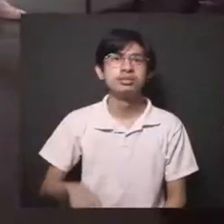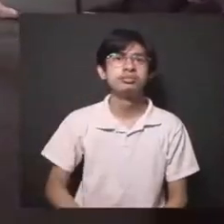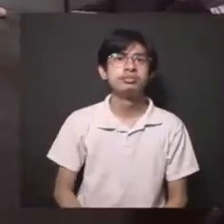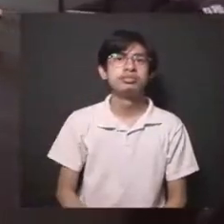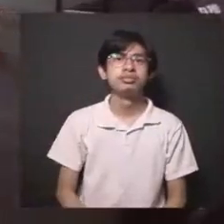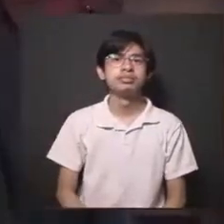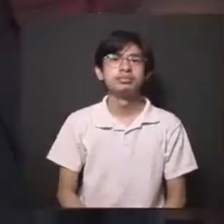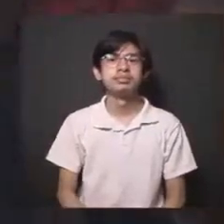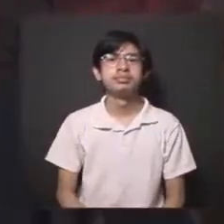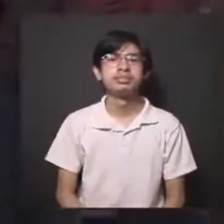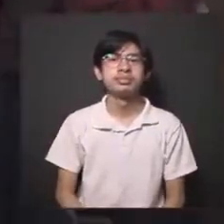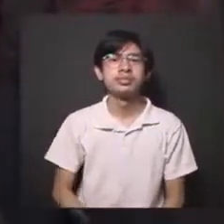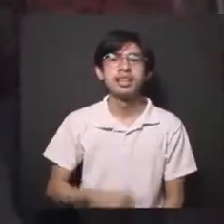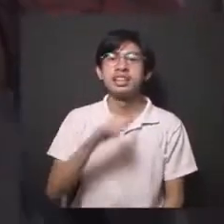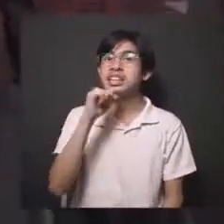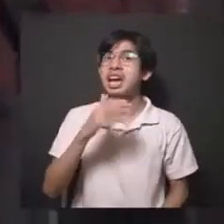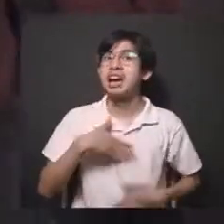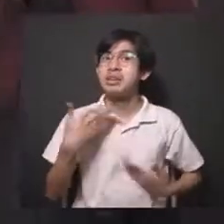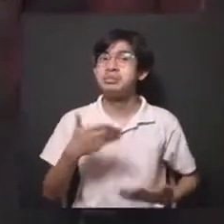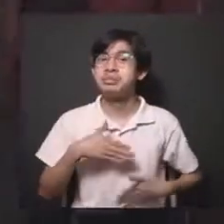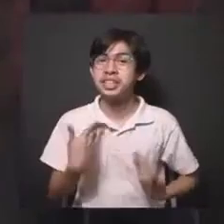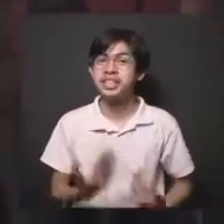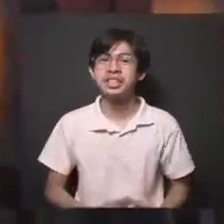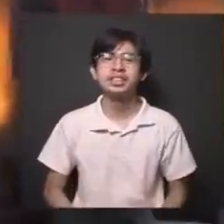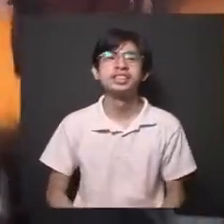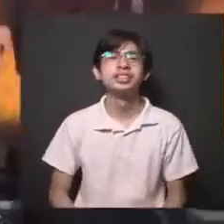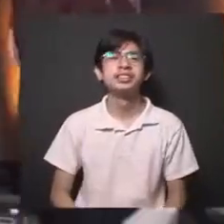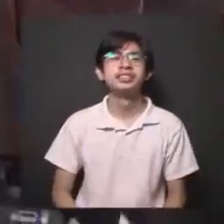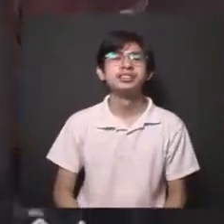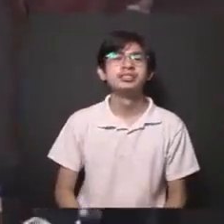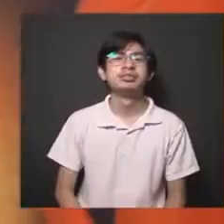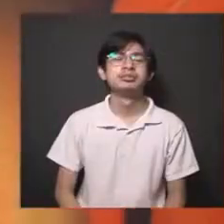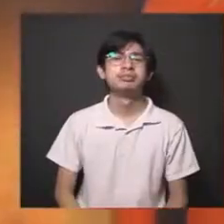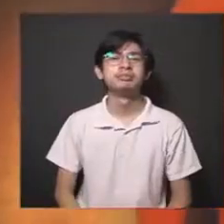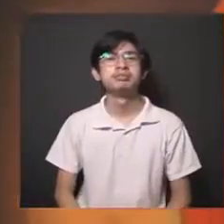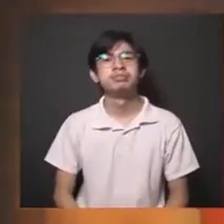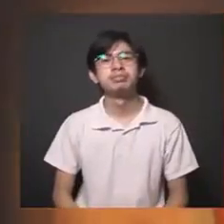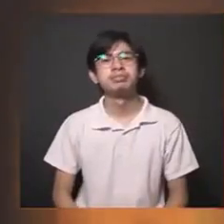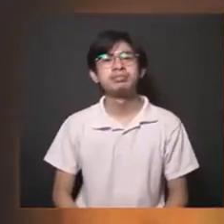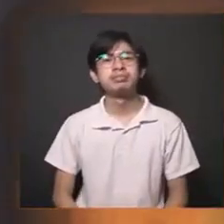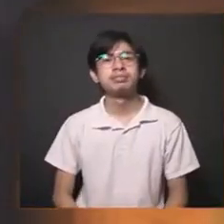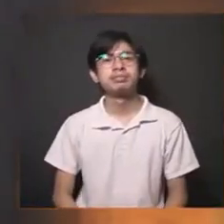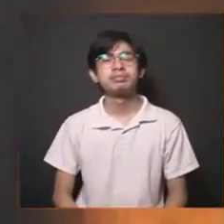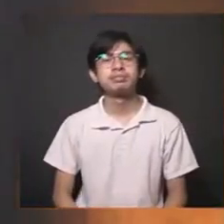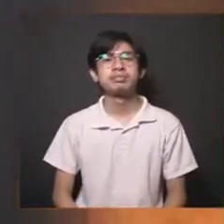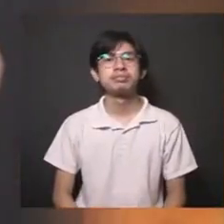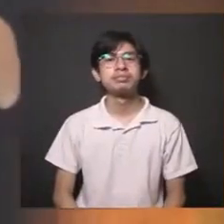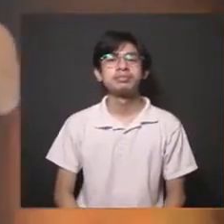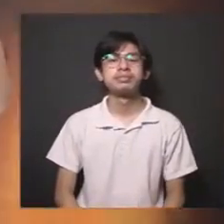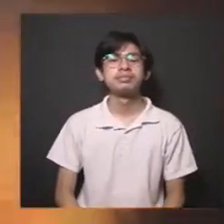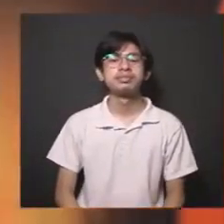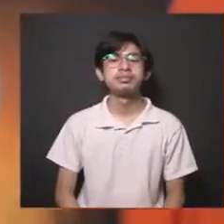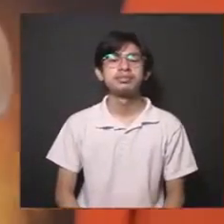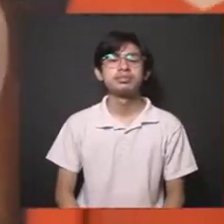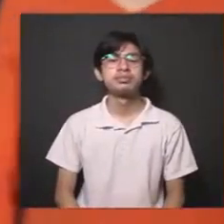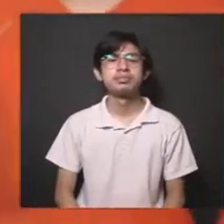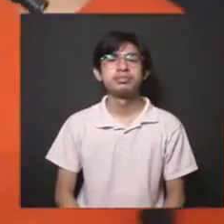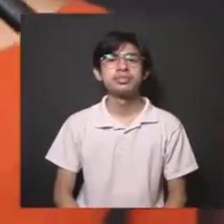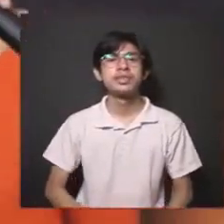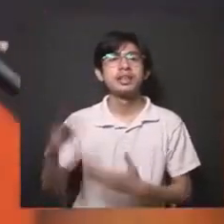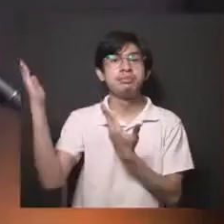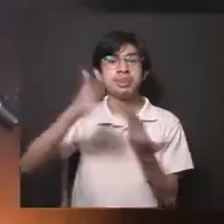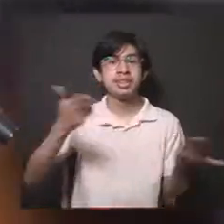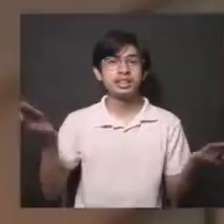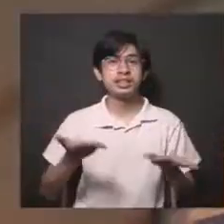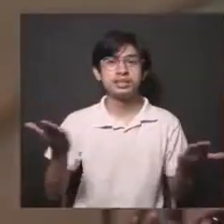ka. Dito kayo sa gitna. So I brought something with me here today. How many of you know what this is?